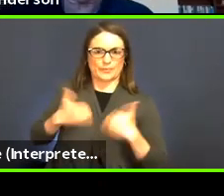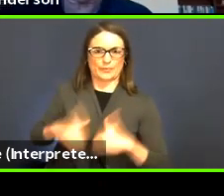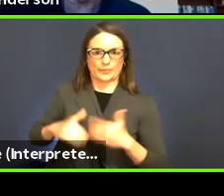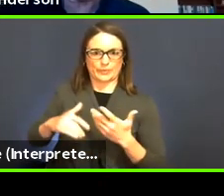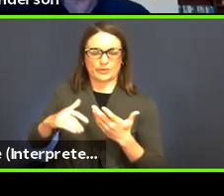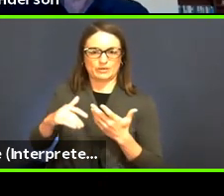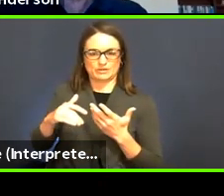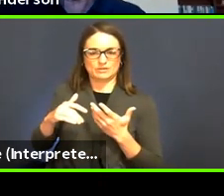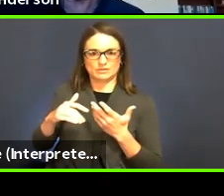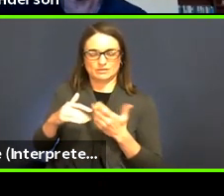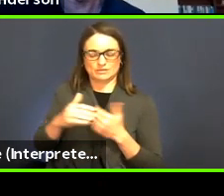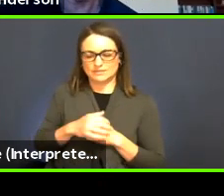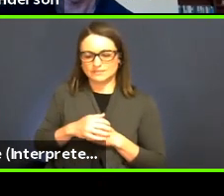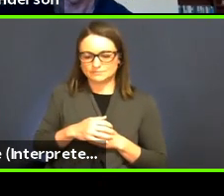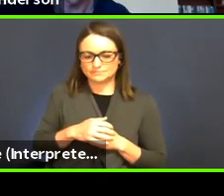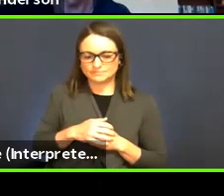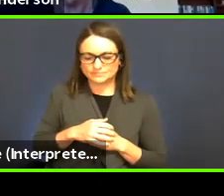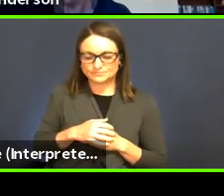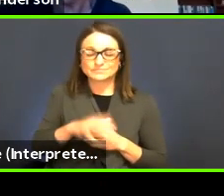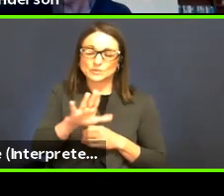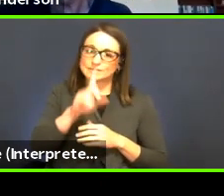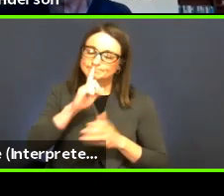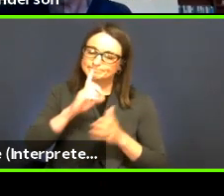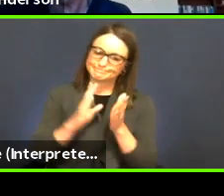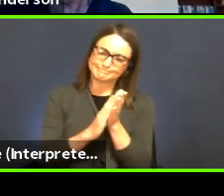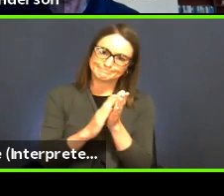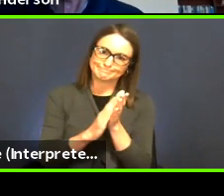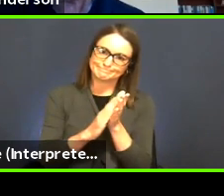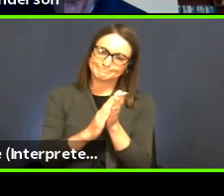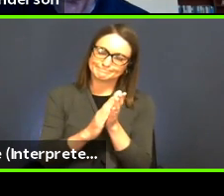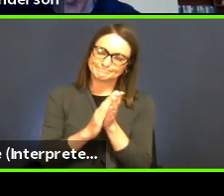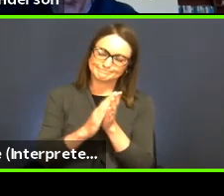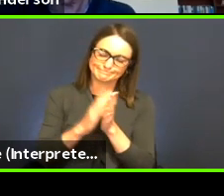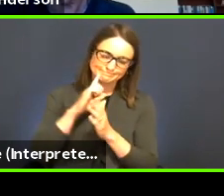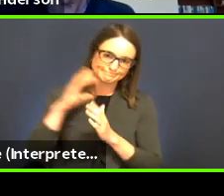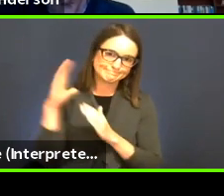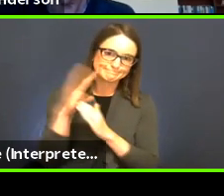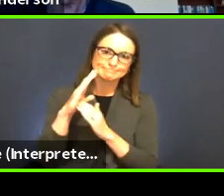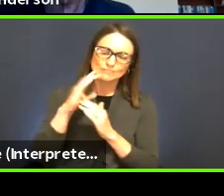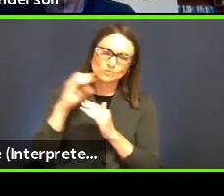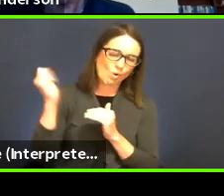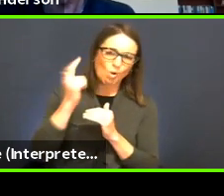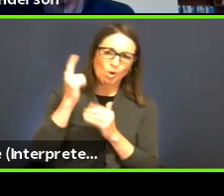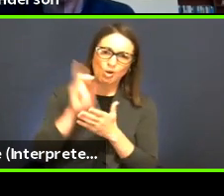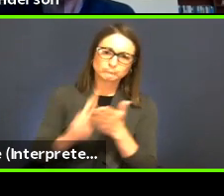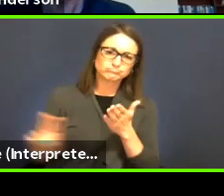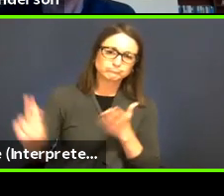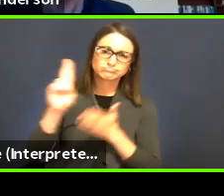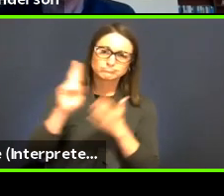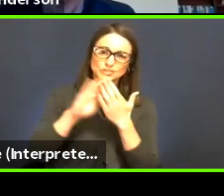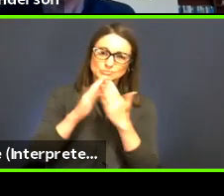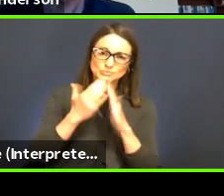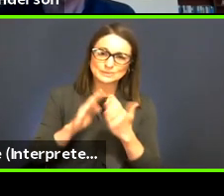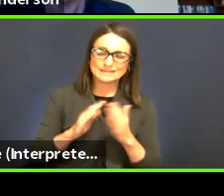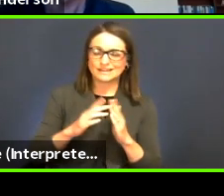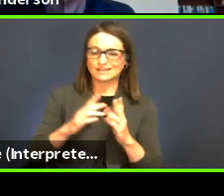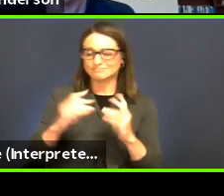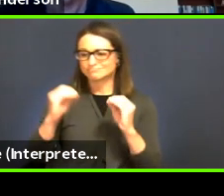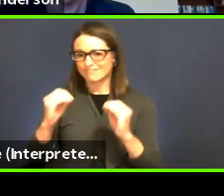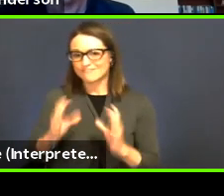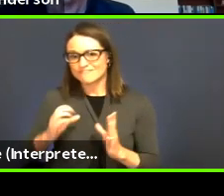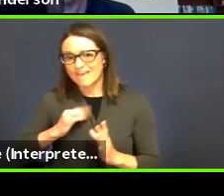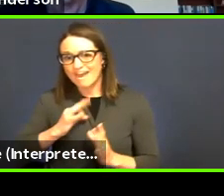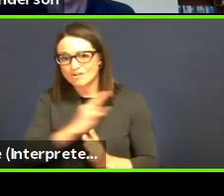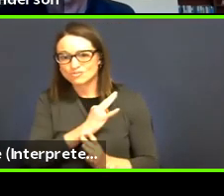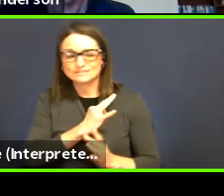duration. And I want to commend and continue to commend the entire university community, our faculty, students,